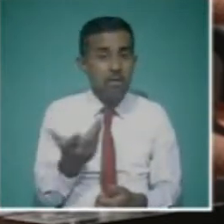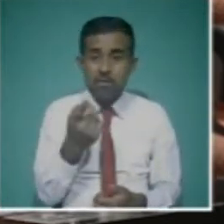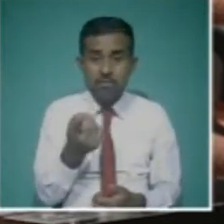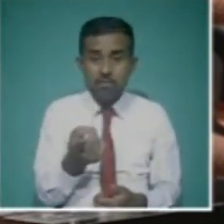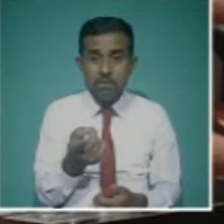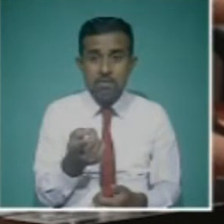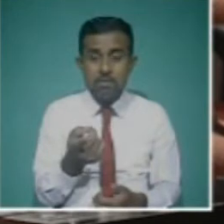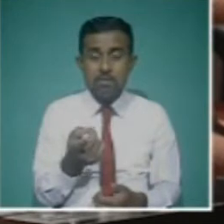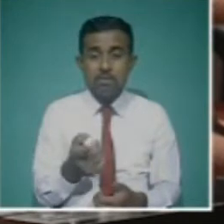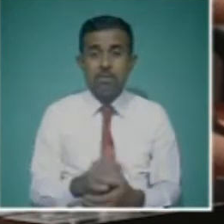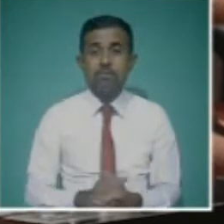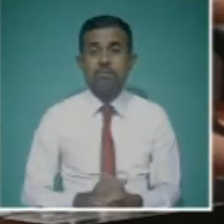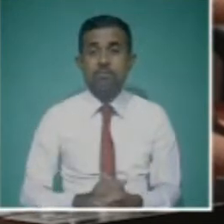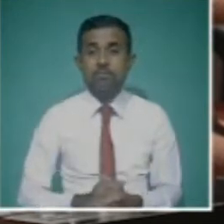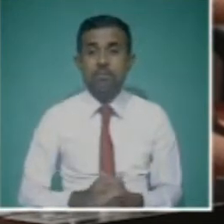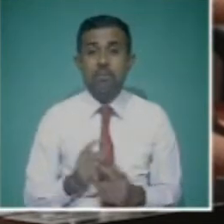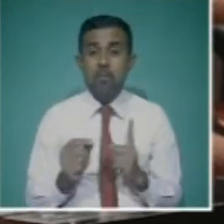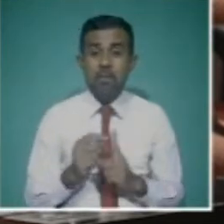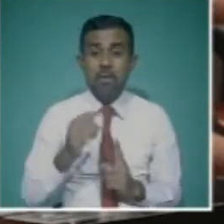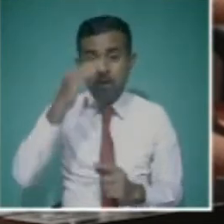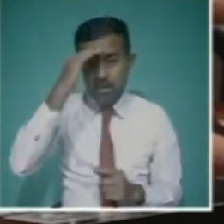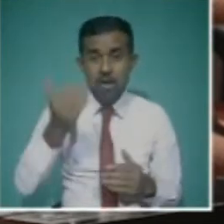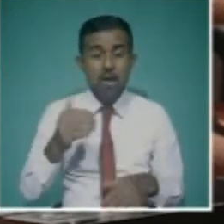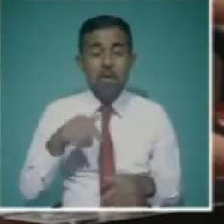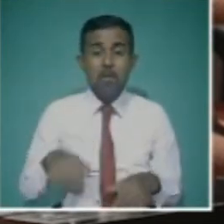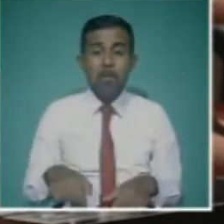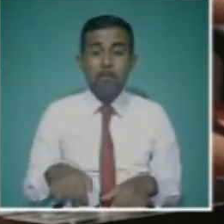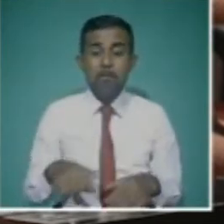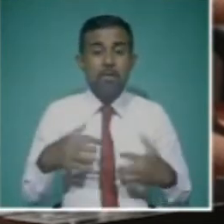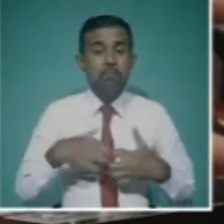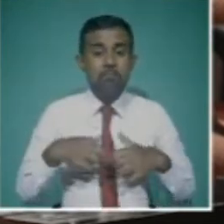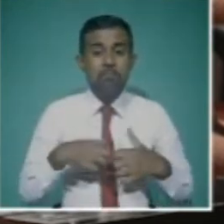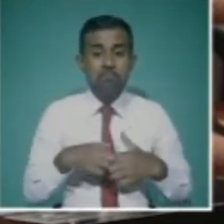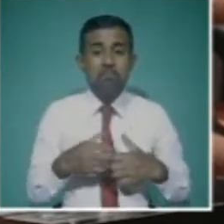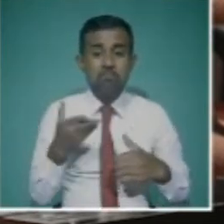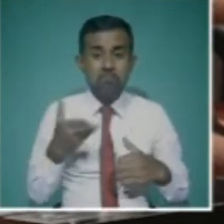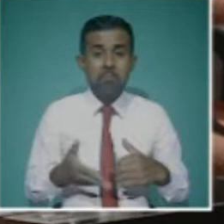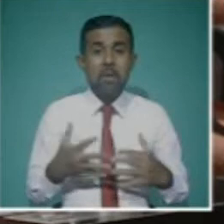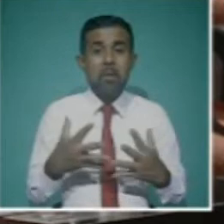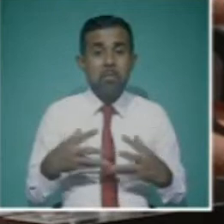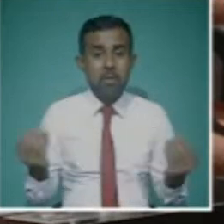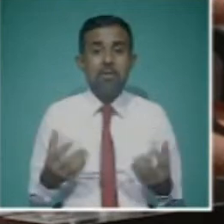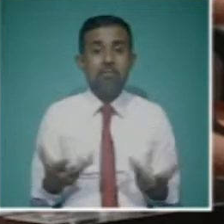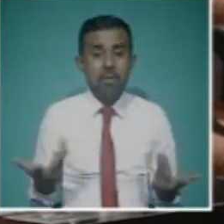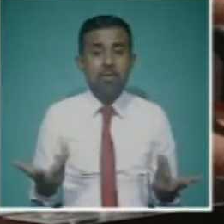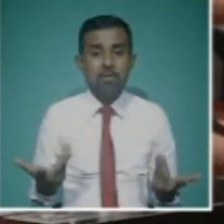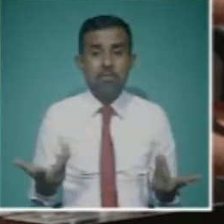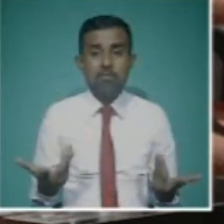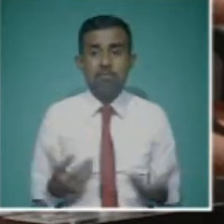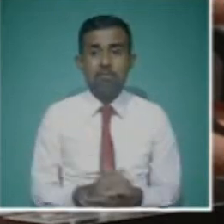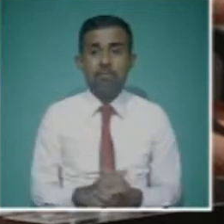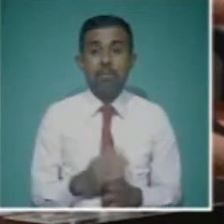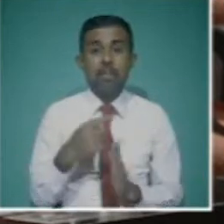we are not going to get out of this mess. Now, Sri Lanka's economic crisis did not commence